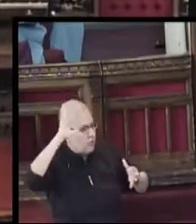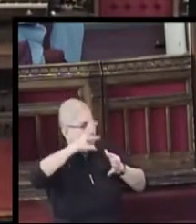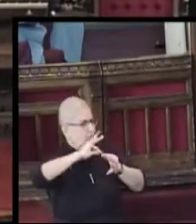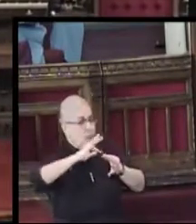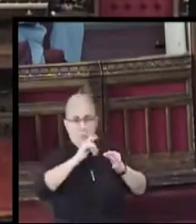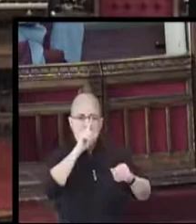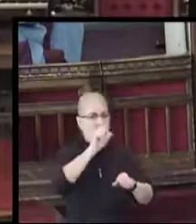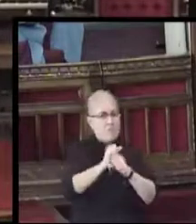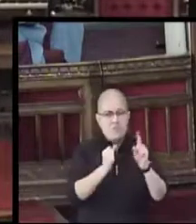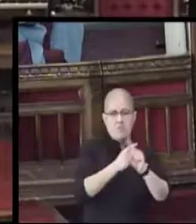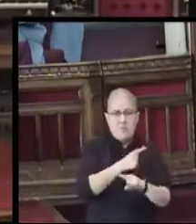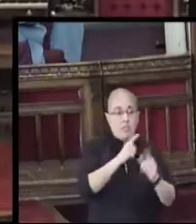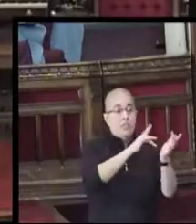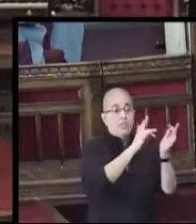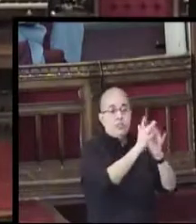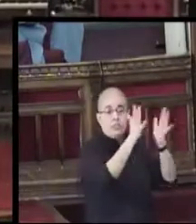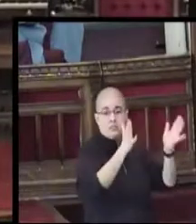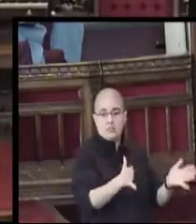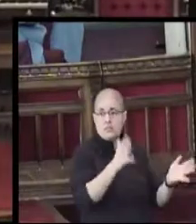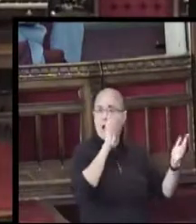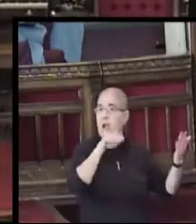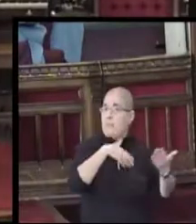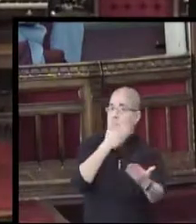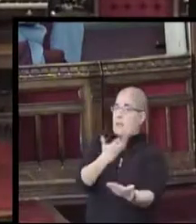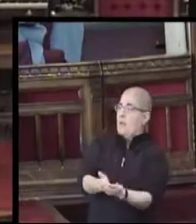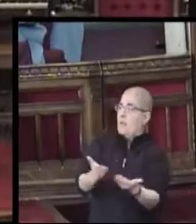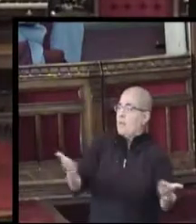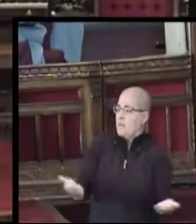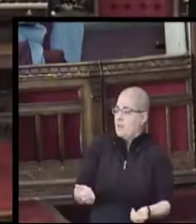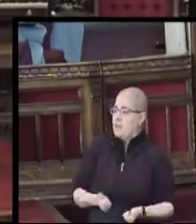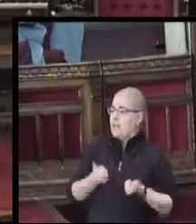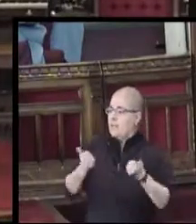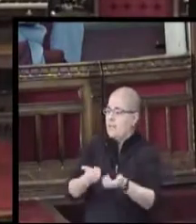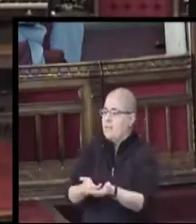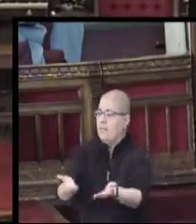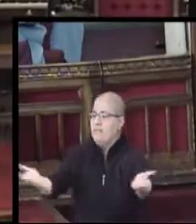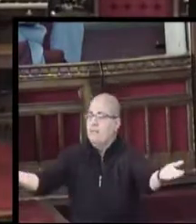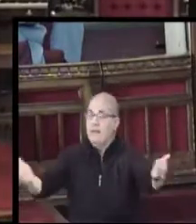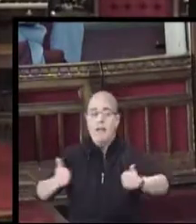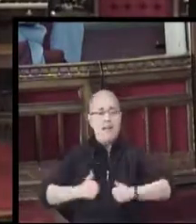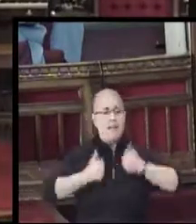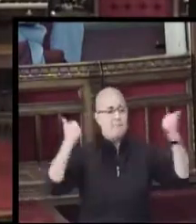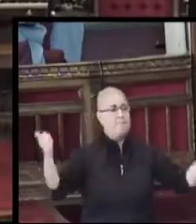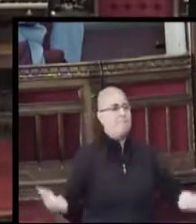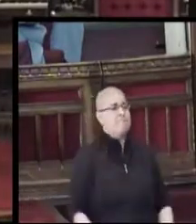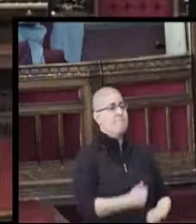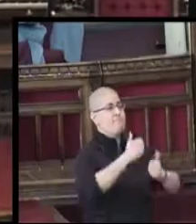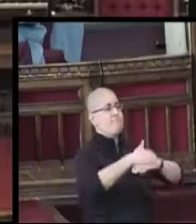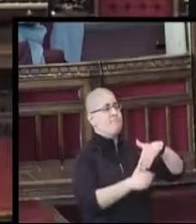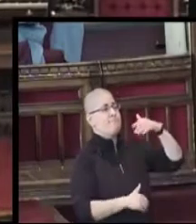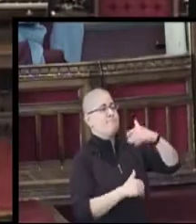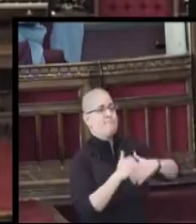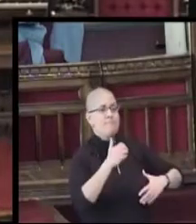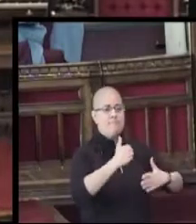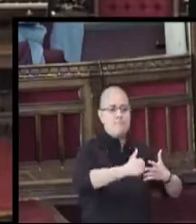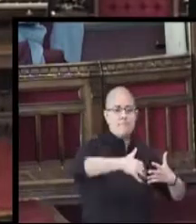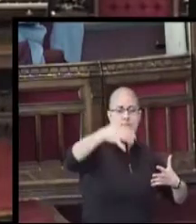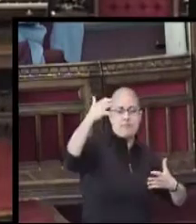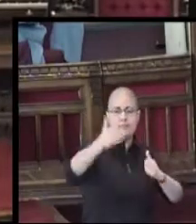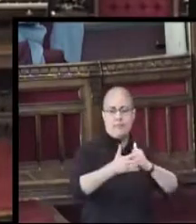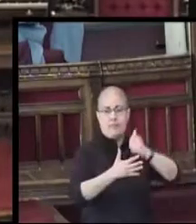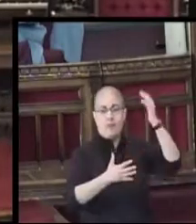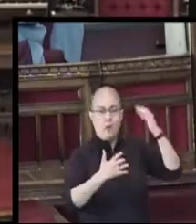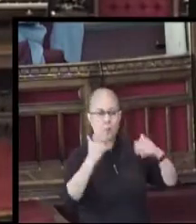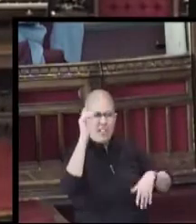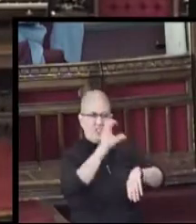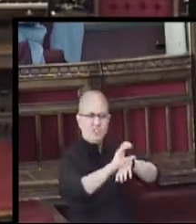truth. Jesus said, I have come that you might have life and that you might have it more abundantly. Why is it the church gets